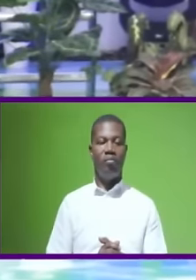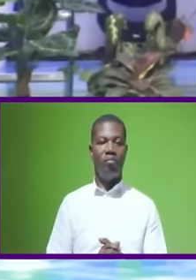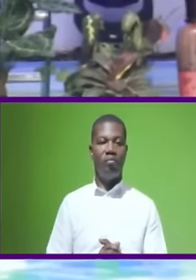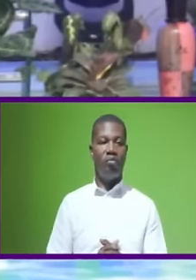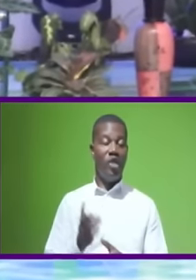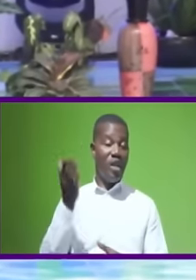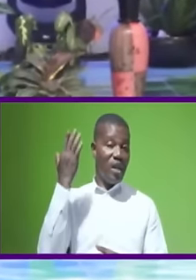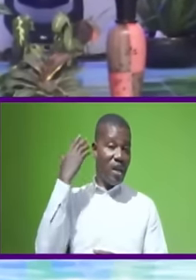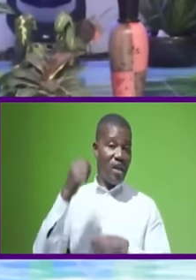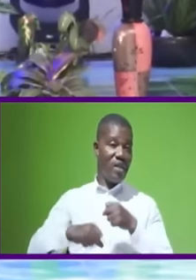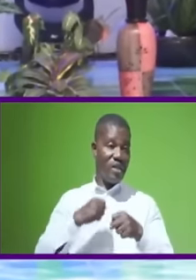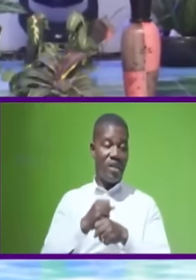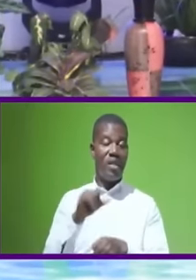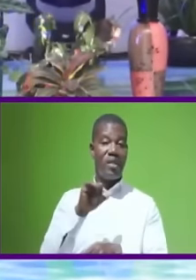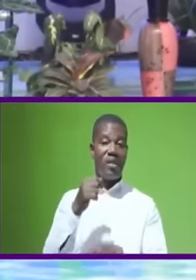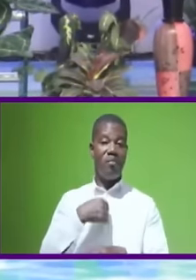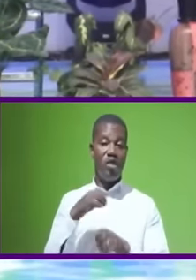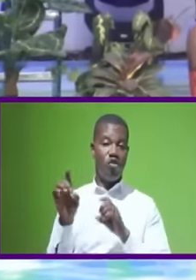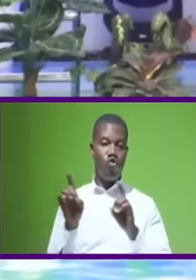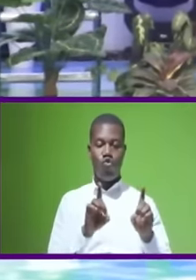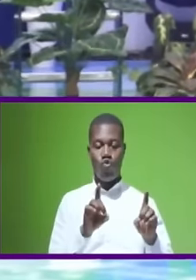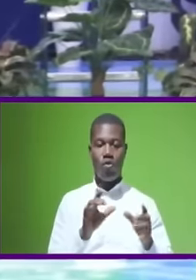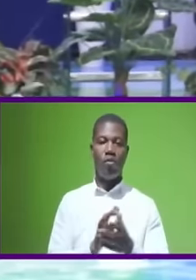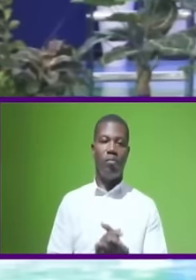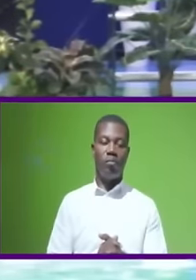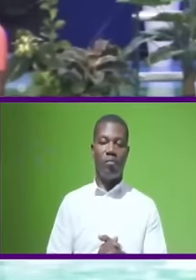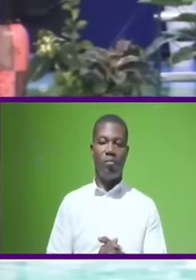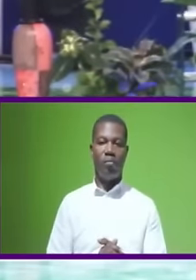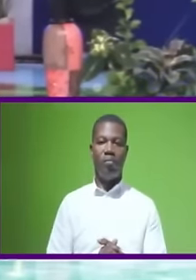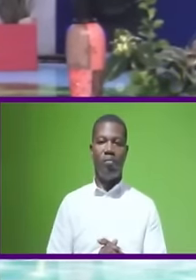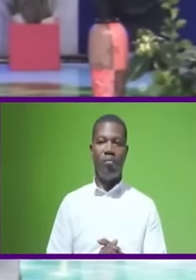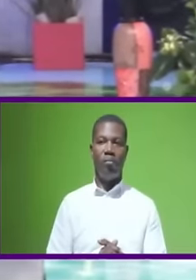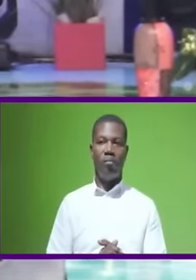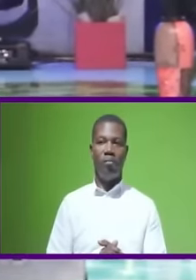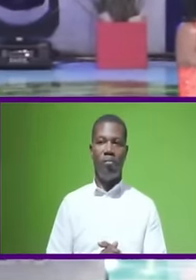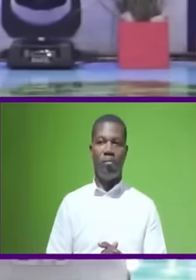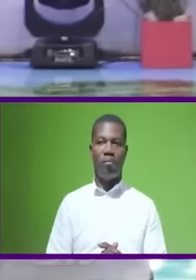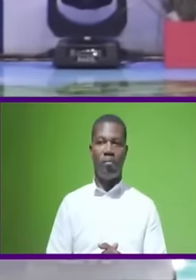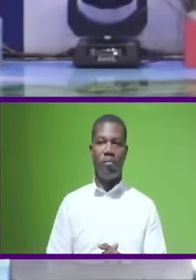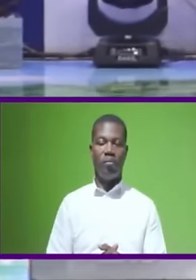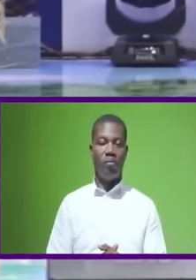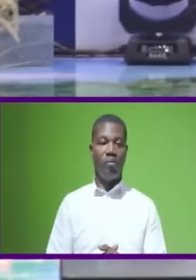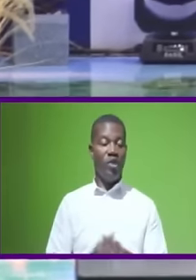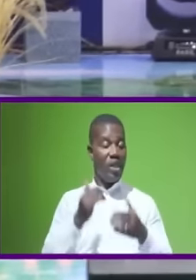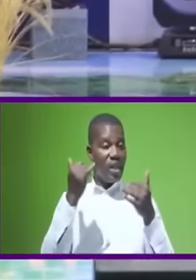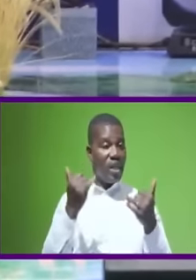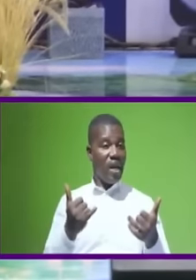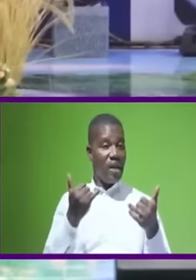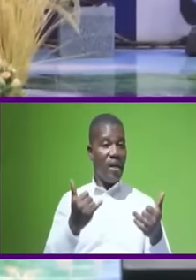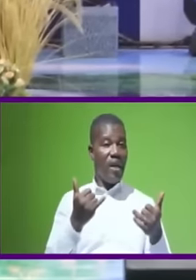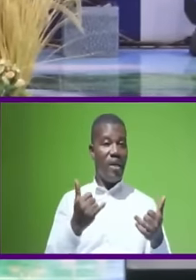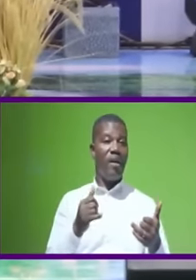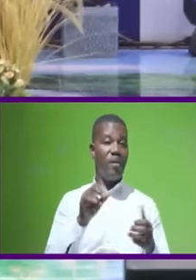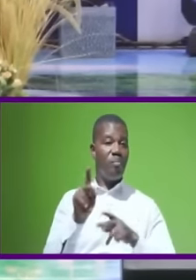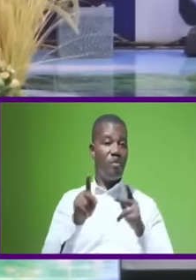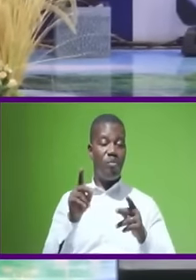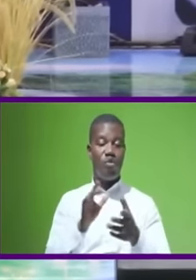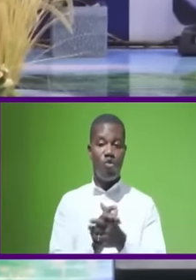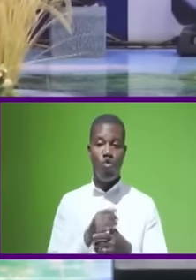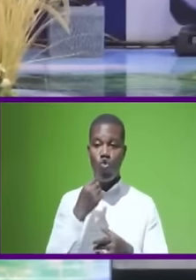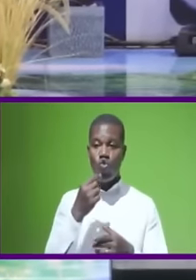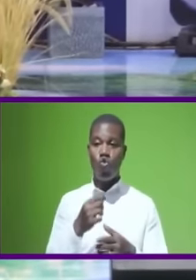Last year, sir, namayon. And last year, I also did same. Entianka sabri kula wanga wanguchire wanka